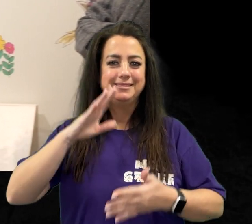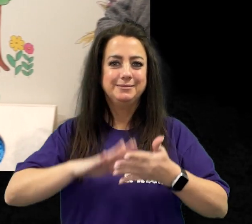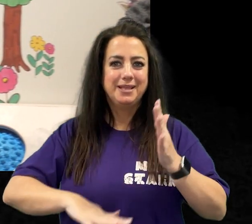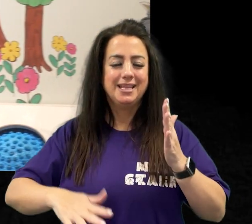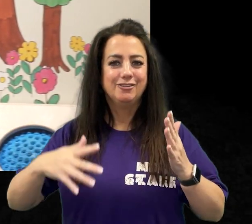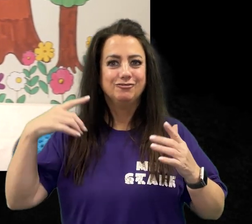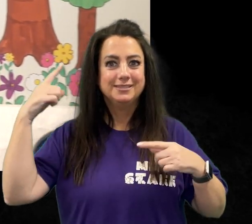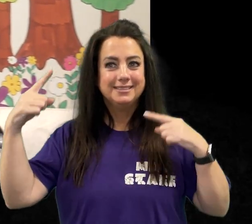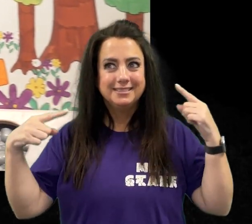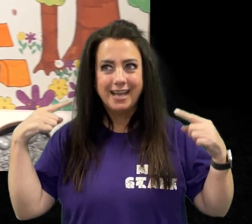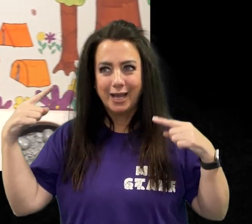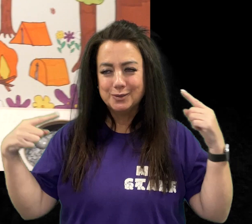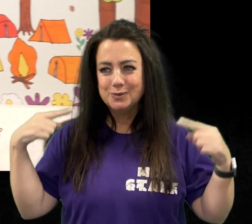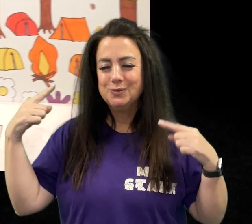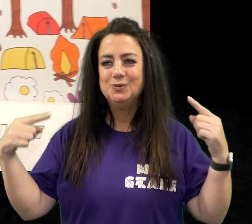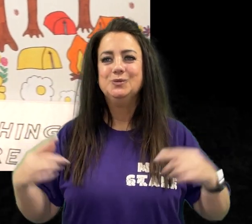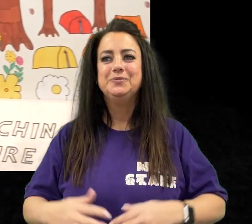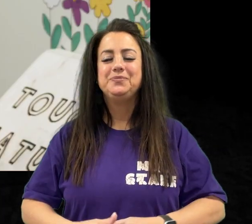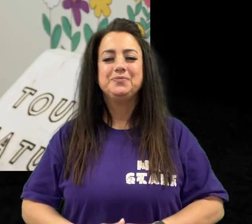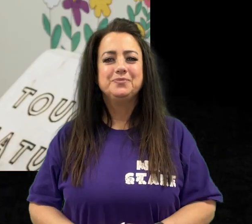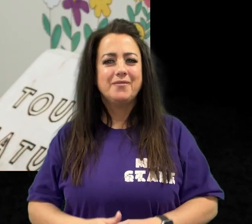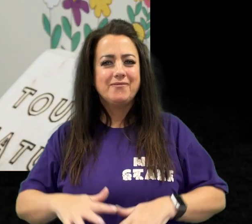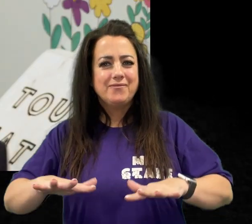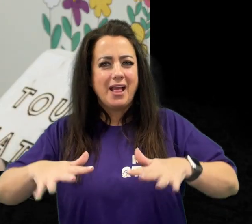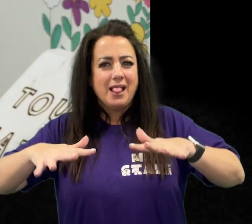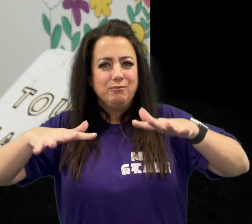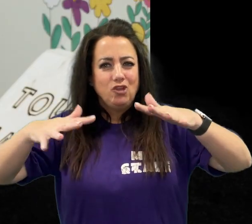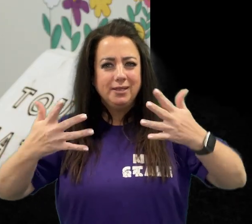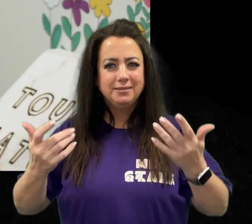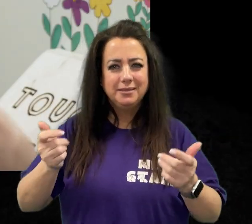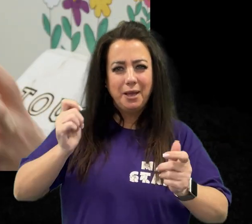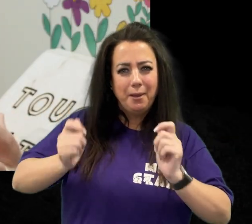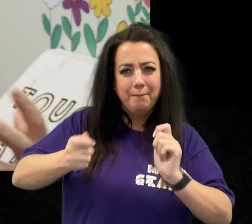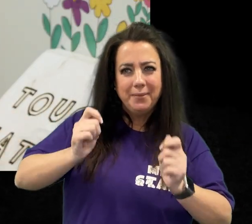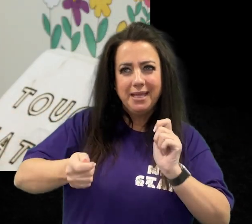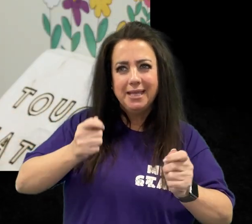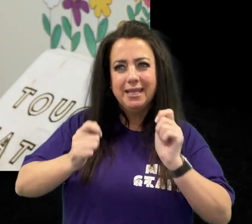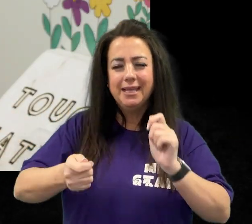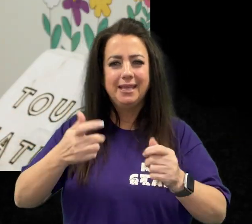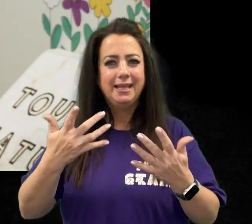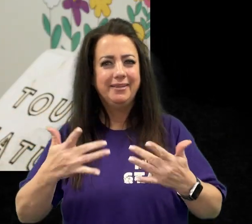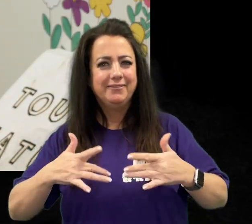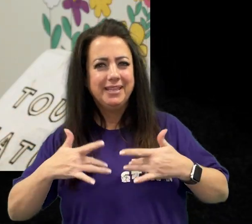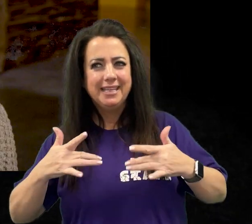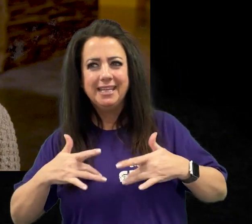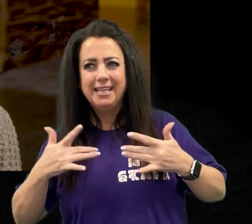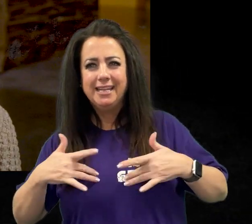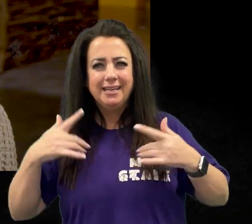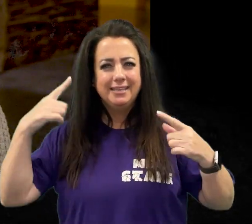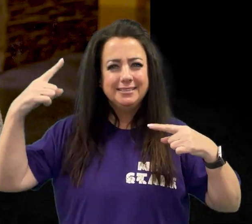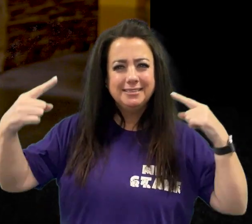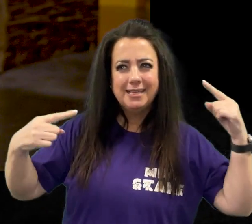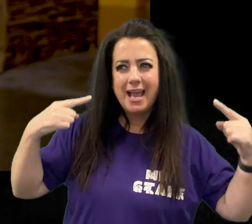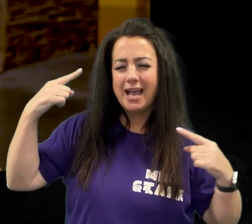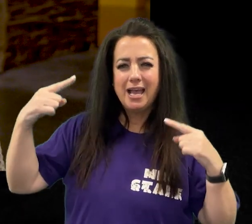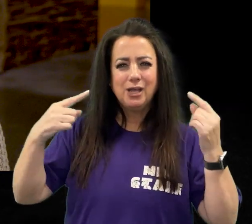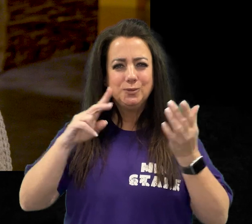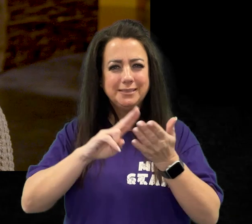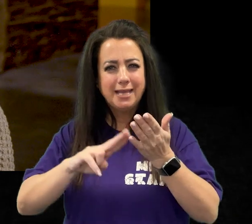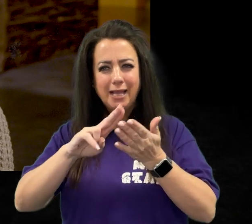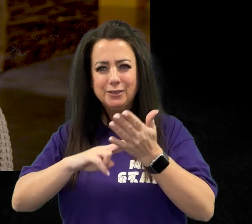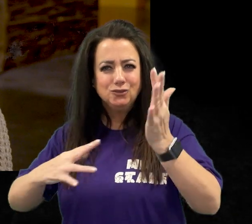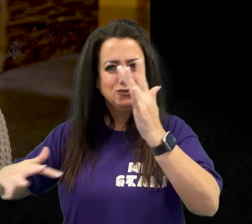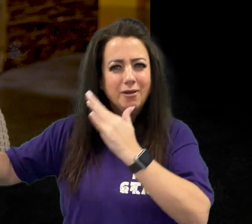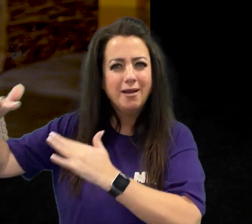and beats and the feeling that sound and the sound of nature might give us. Hearing from Linda was kind of